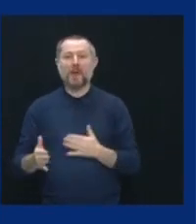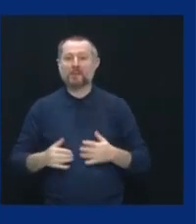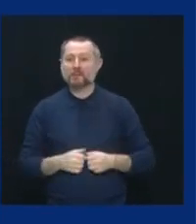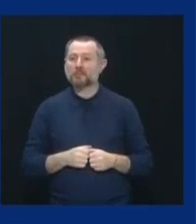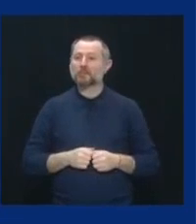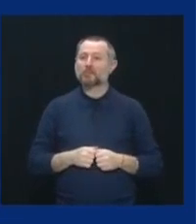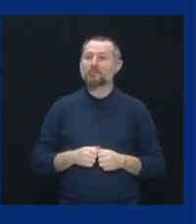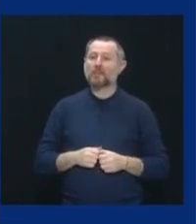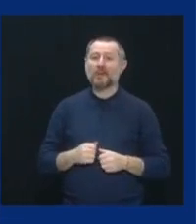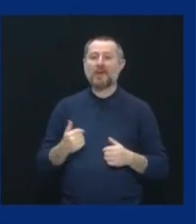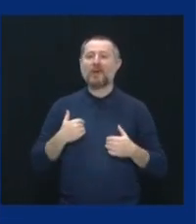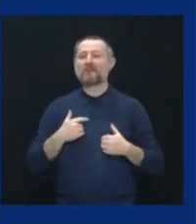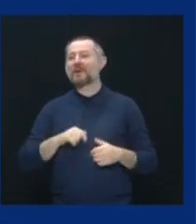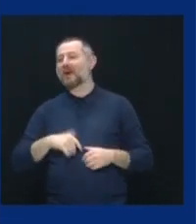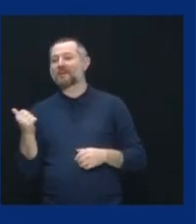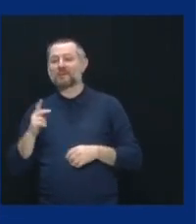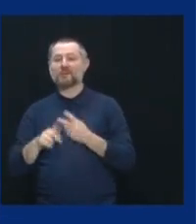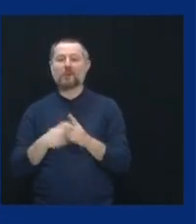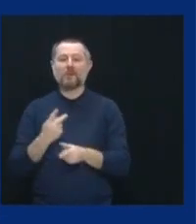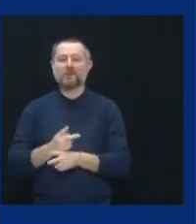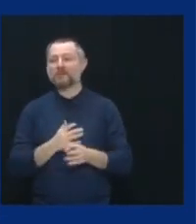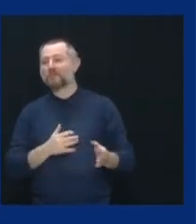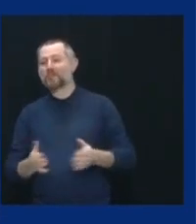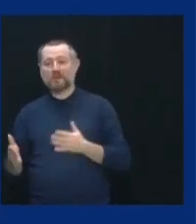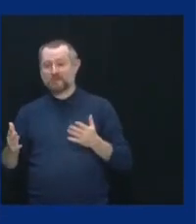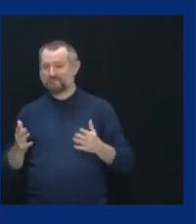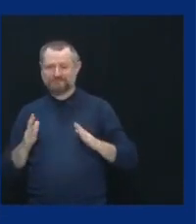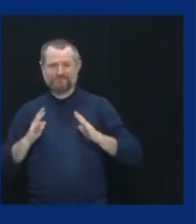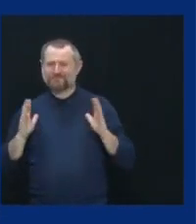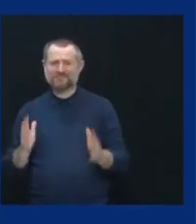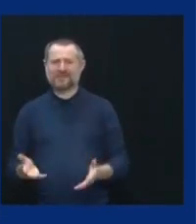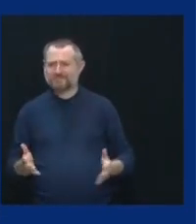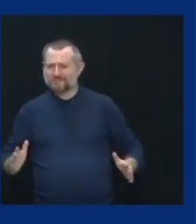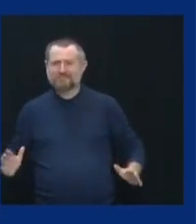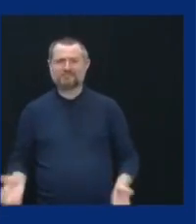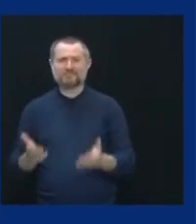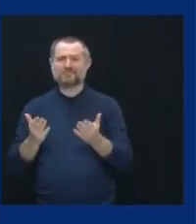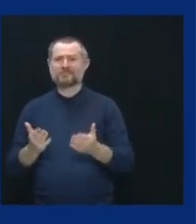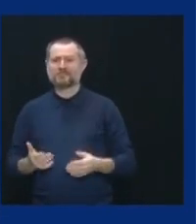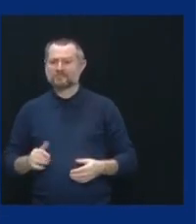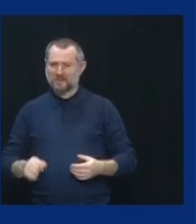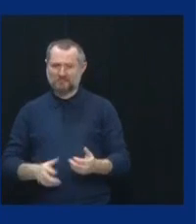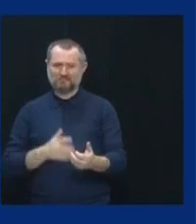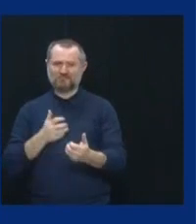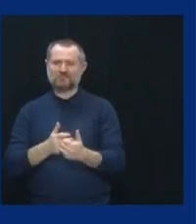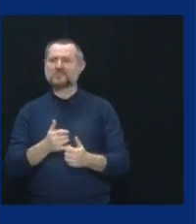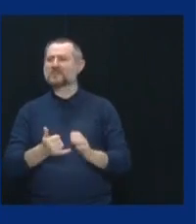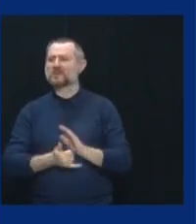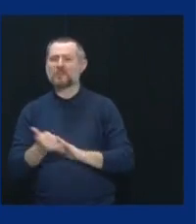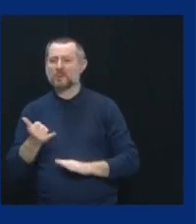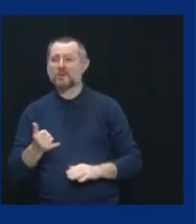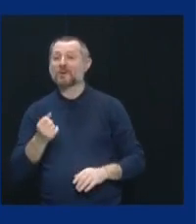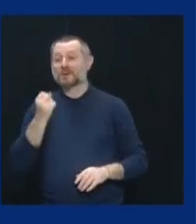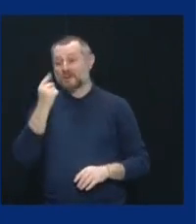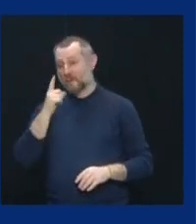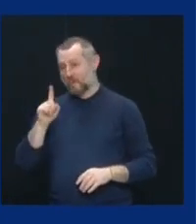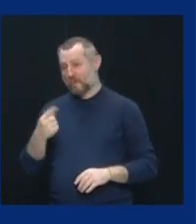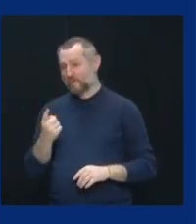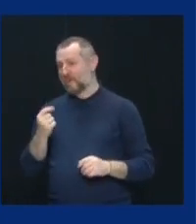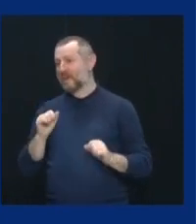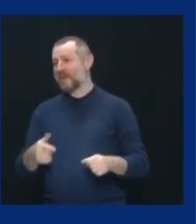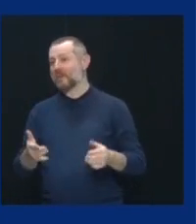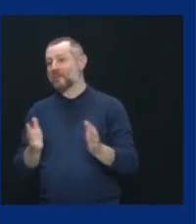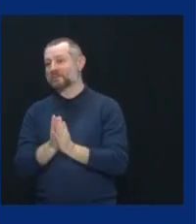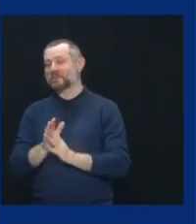with a different public safety strategy, then fine. Fit that to the subway station. But right now, all you have are